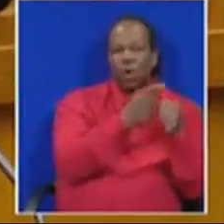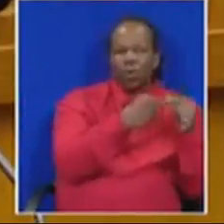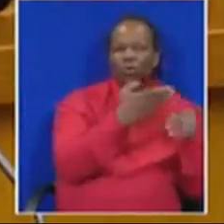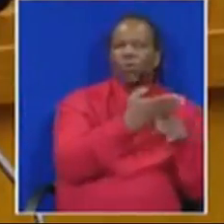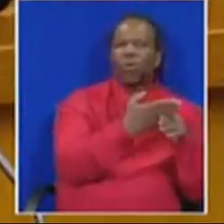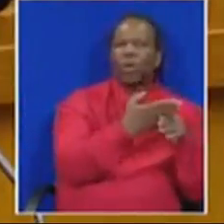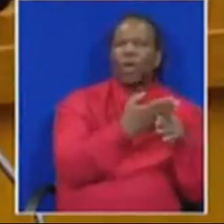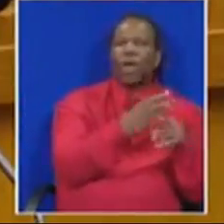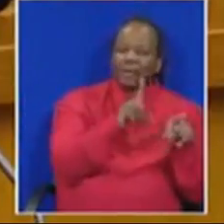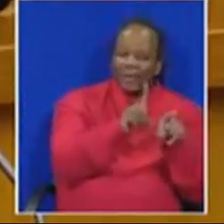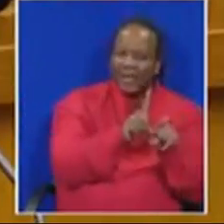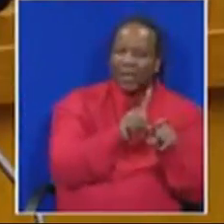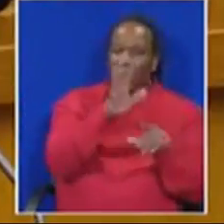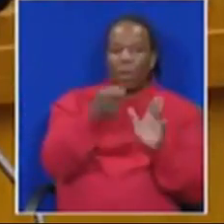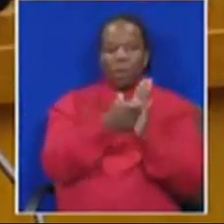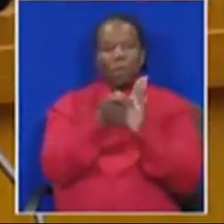to procurement.